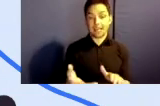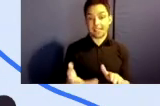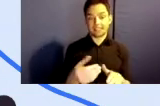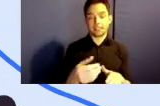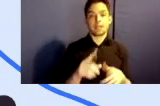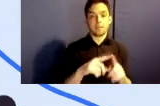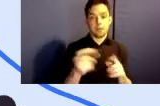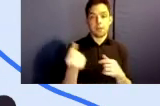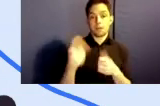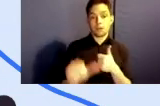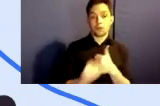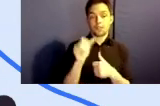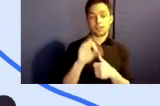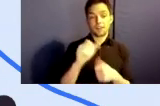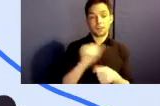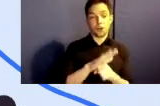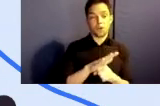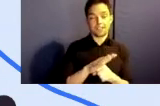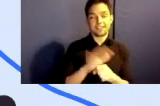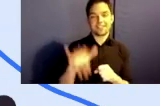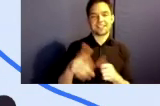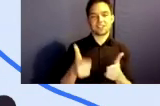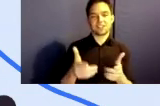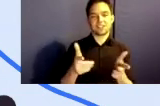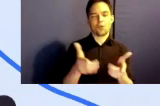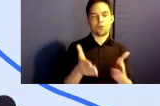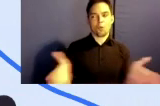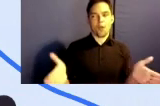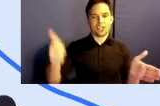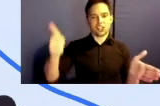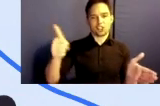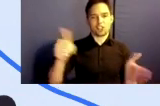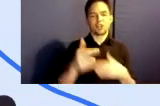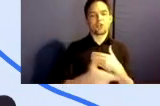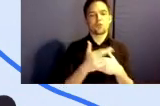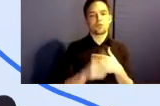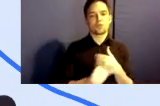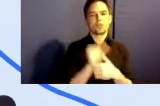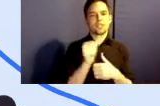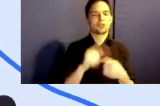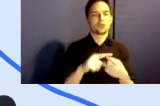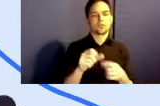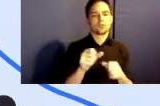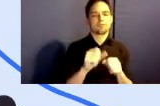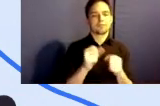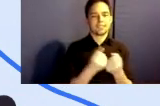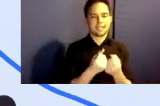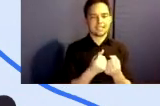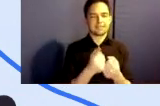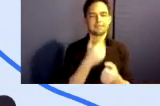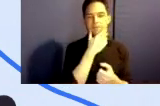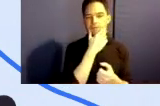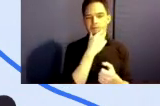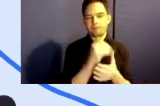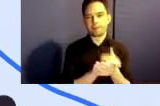of COVID is the wider risk to society and exacerbated risk around GBV. And I